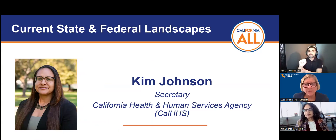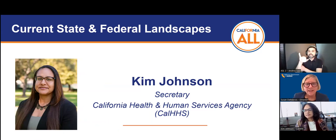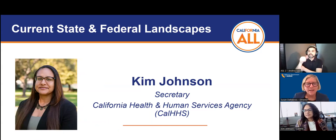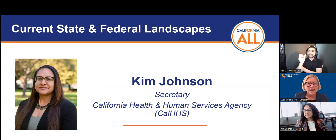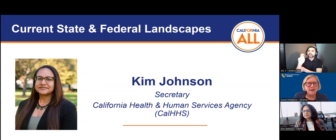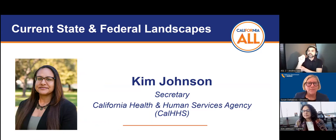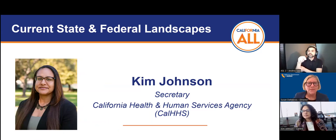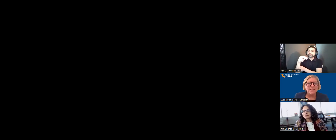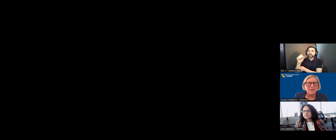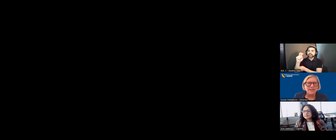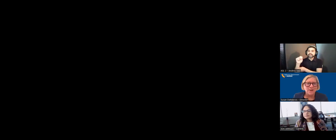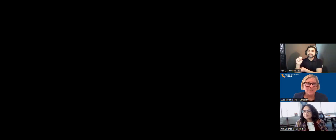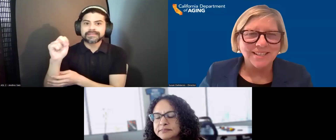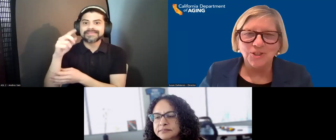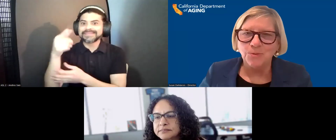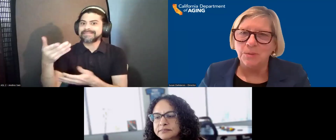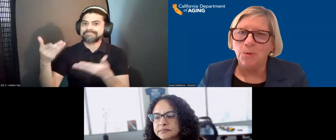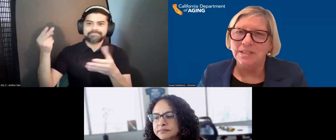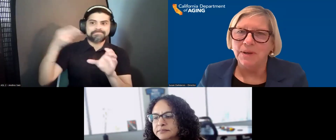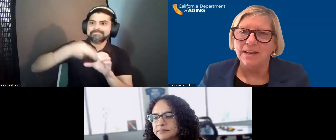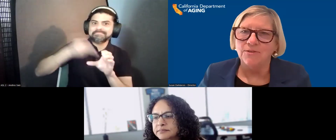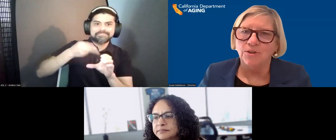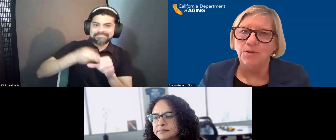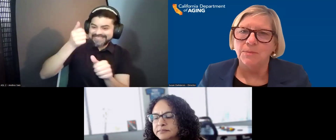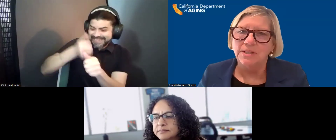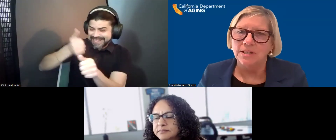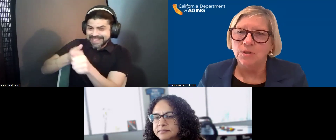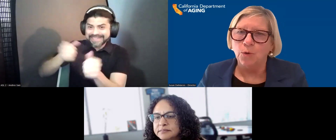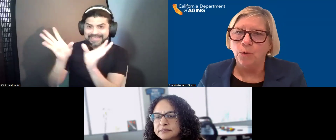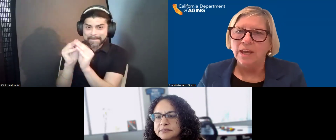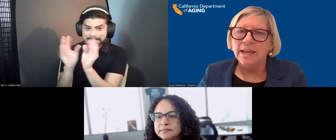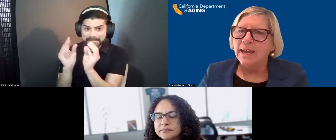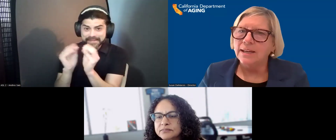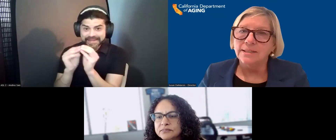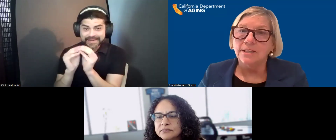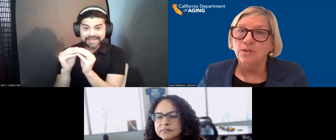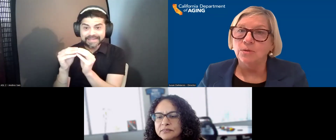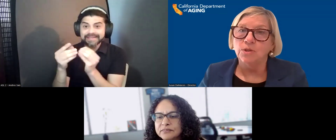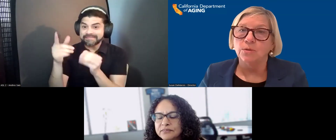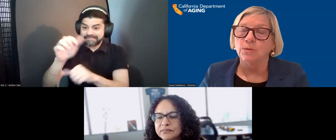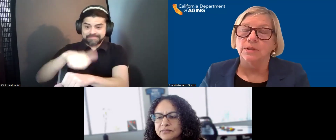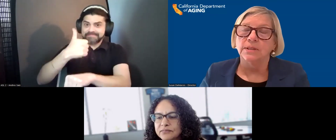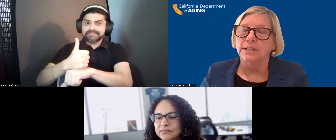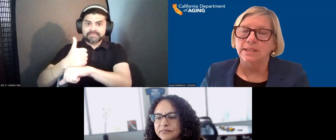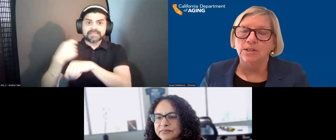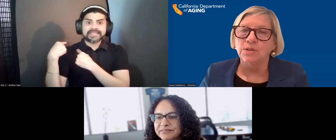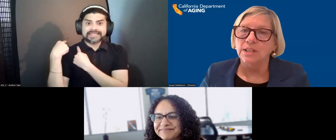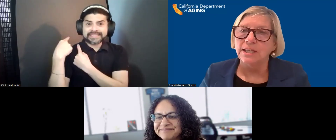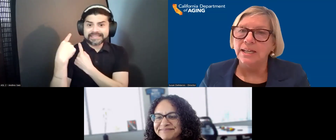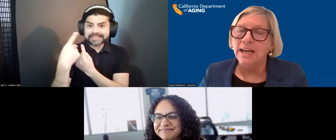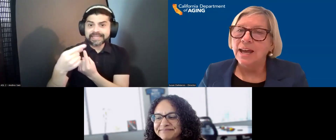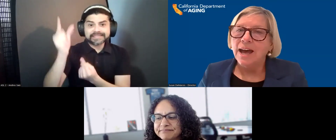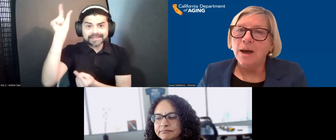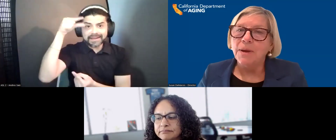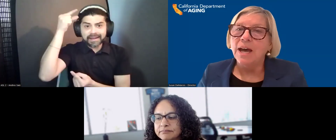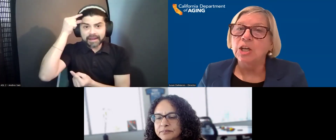impact meeting that's been held since she was appointed by Governor Newsom into this role, and continues to